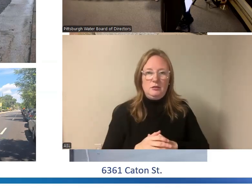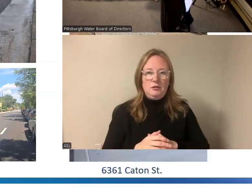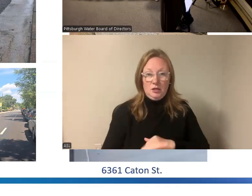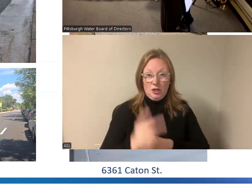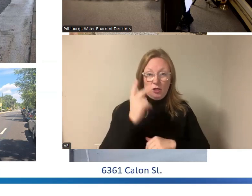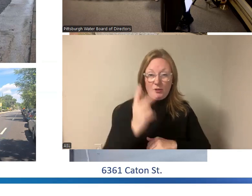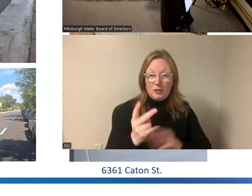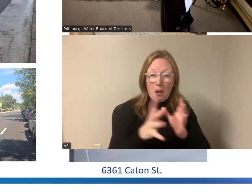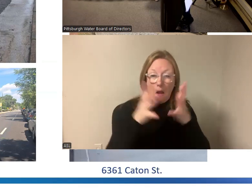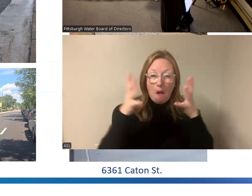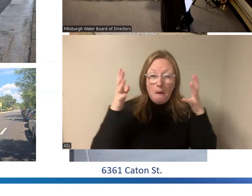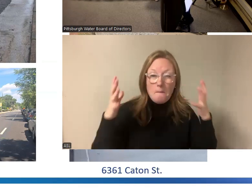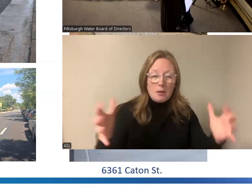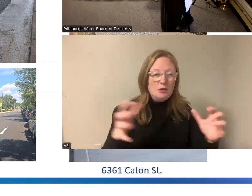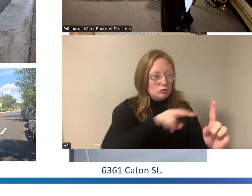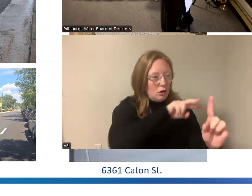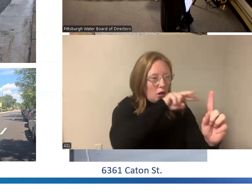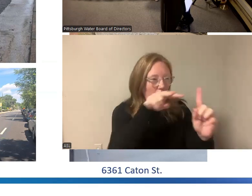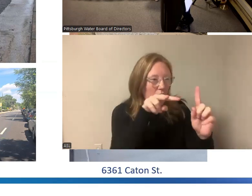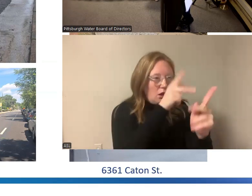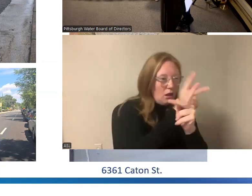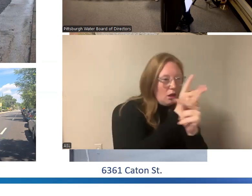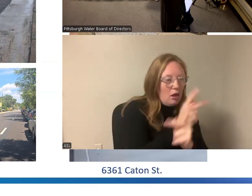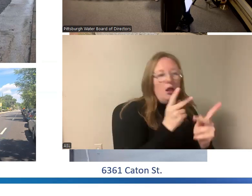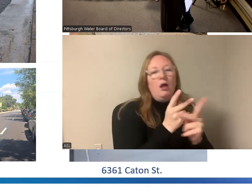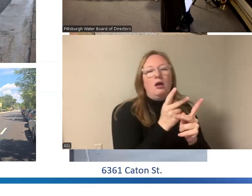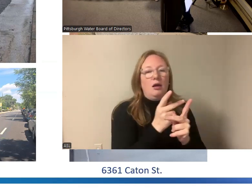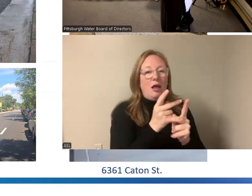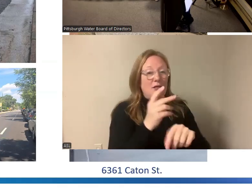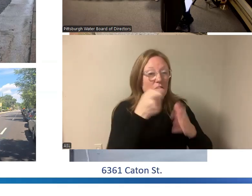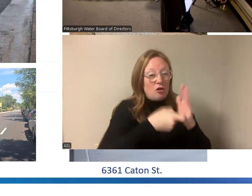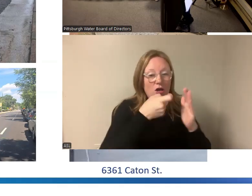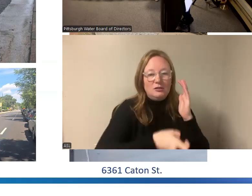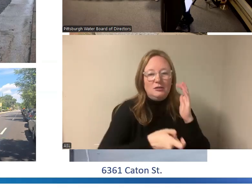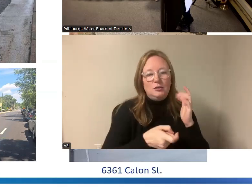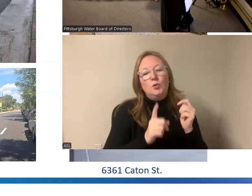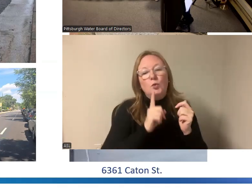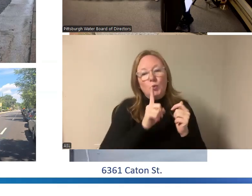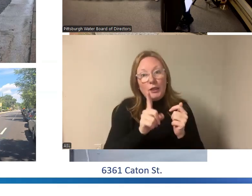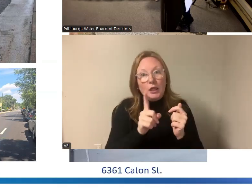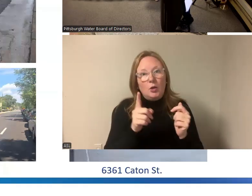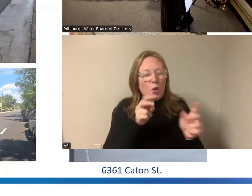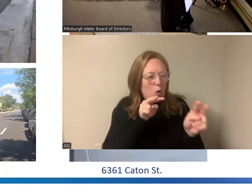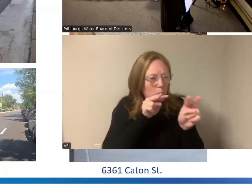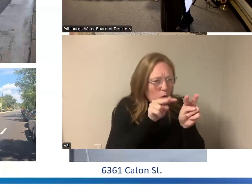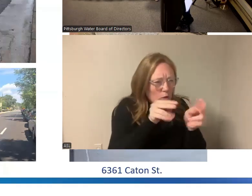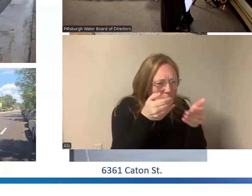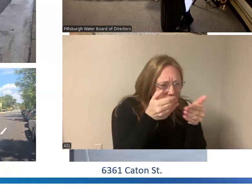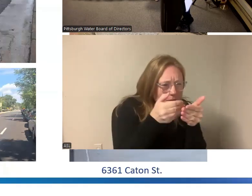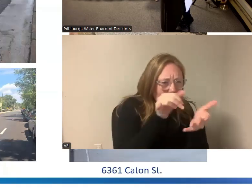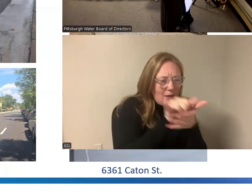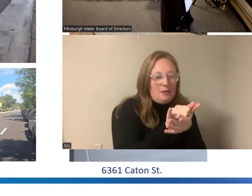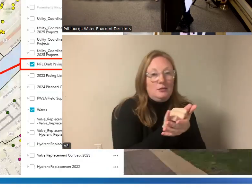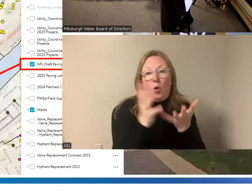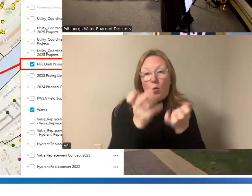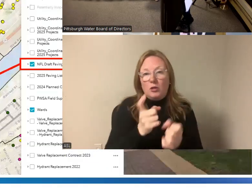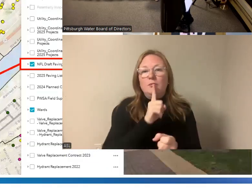scope and the associated costs, relay expenses are closely tracked to ensure accuracy and accountability.